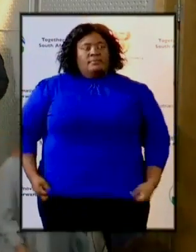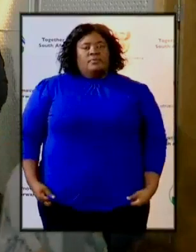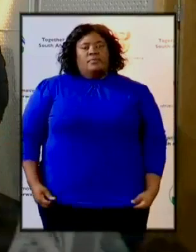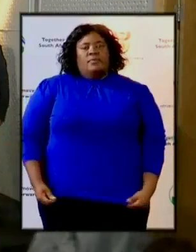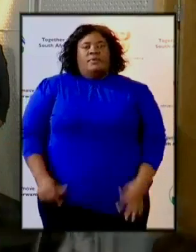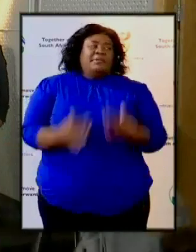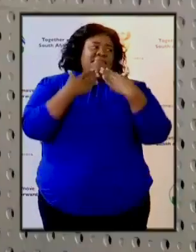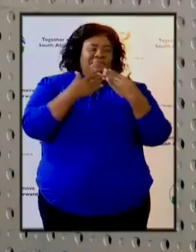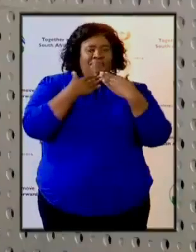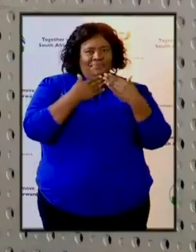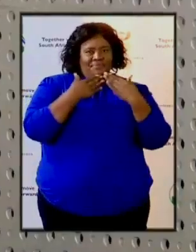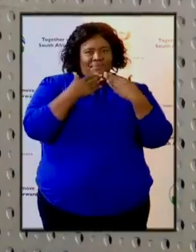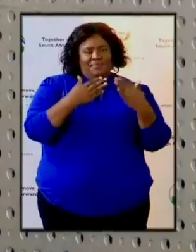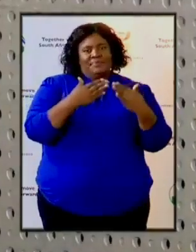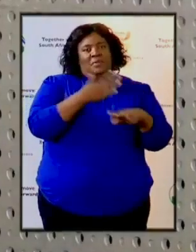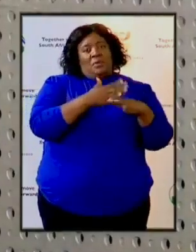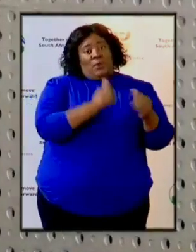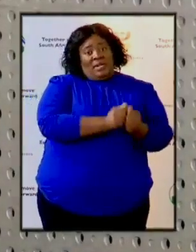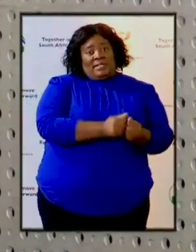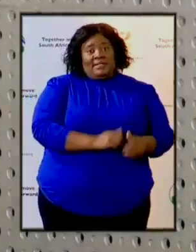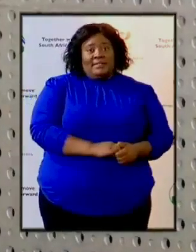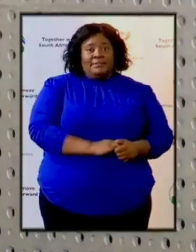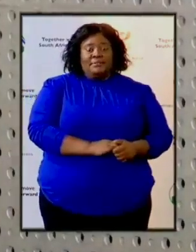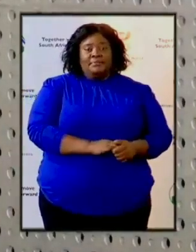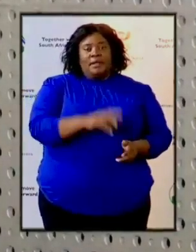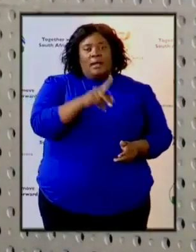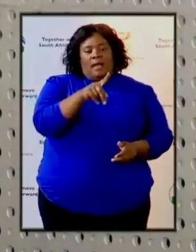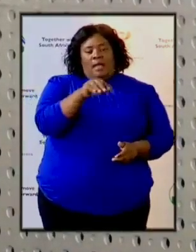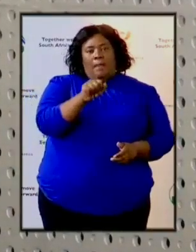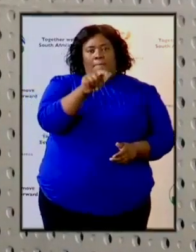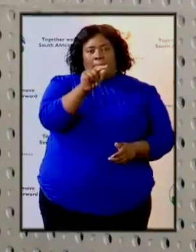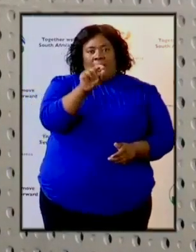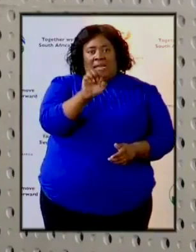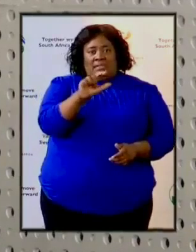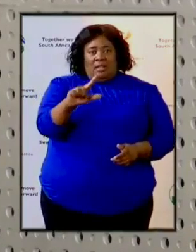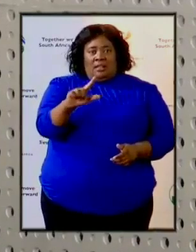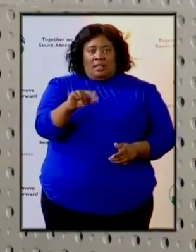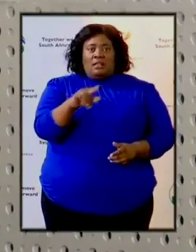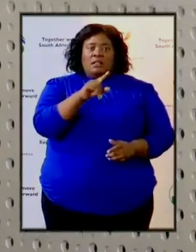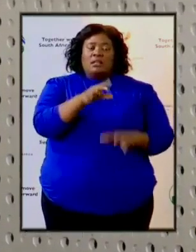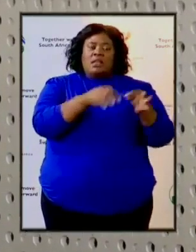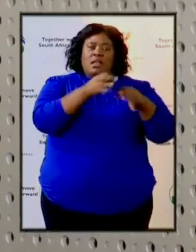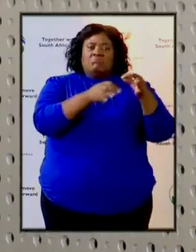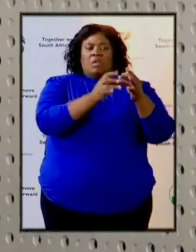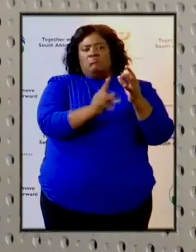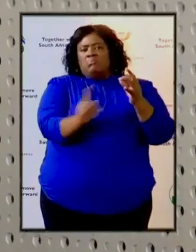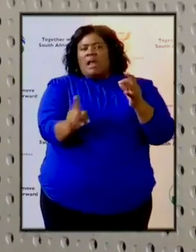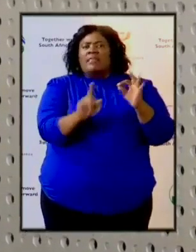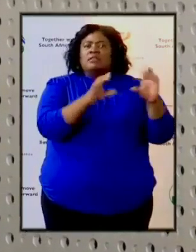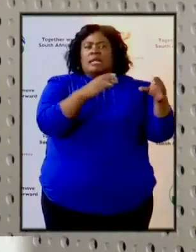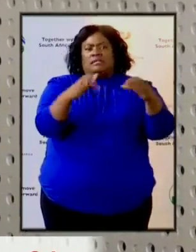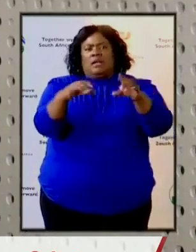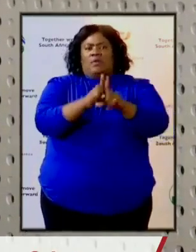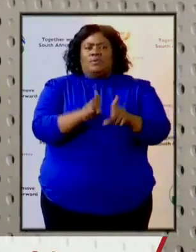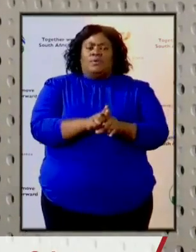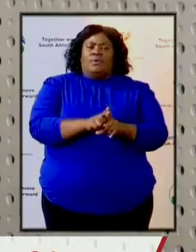Thank you very much, colleague Patel. He has covered the various sectors that